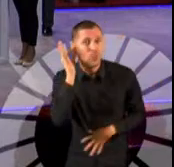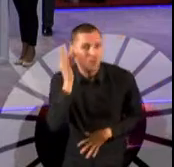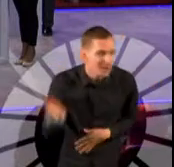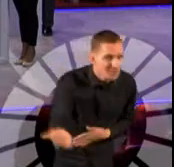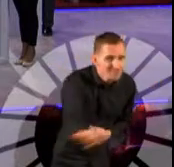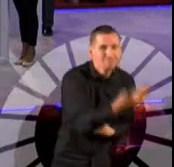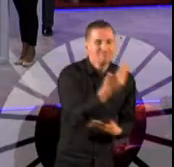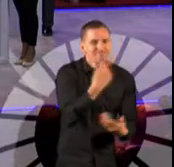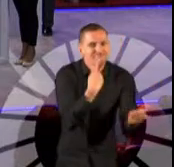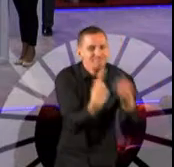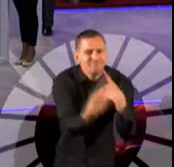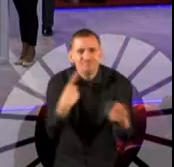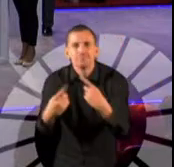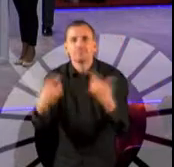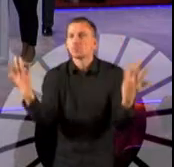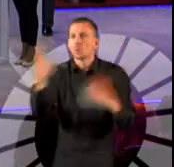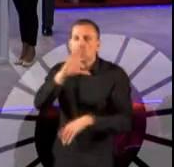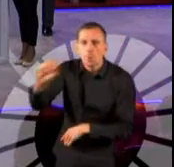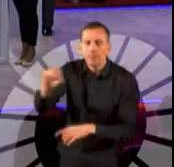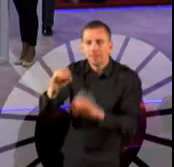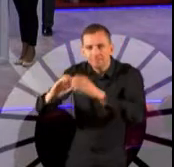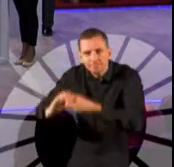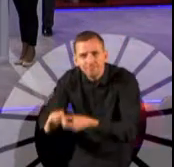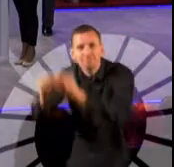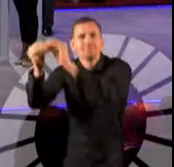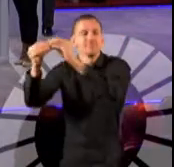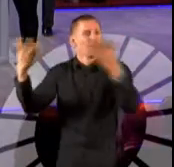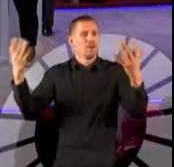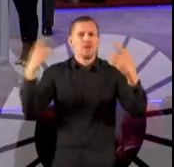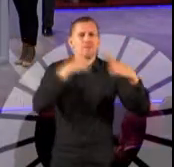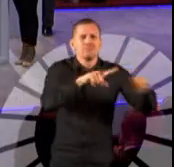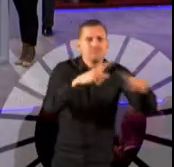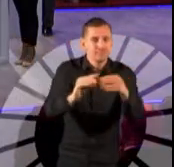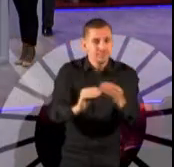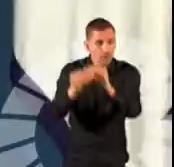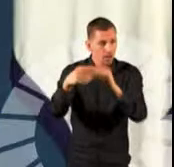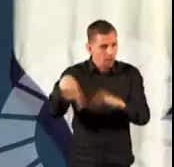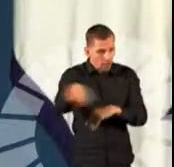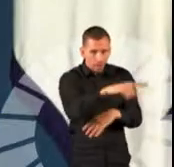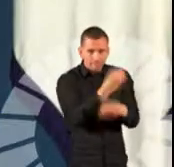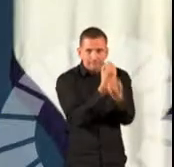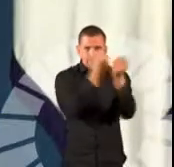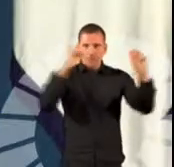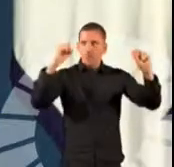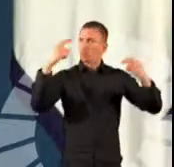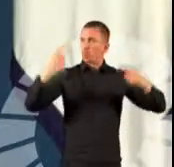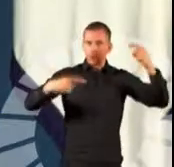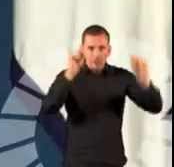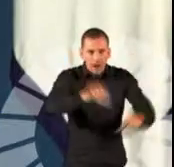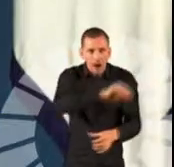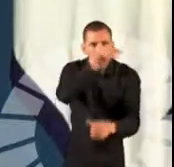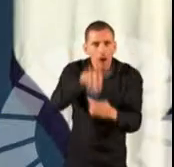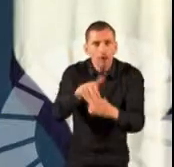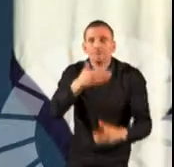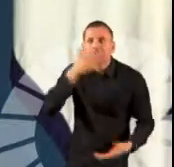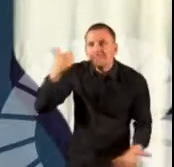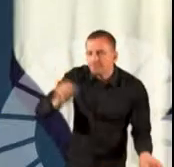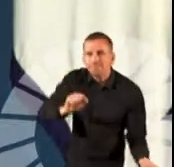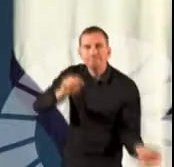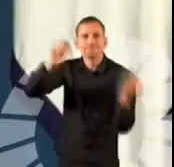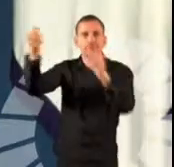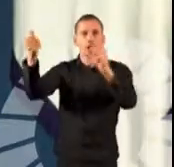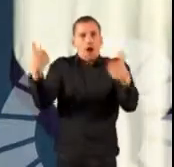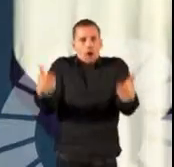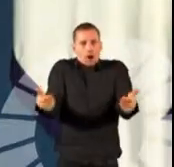our democracy grows stronger. When women have access to reproductive health care to stay healthy, they